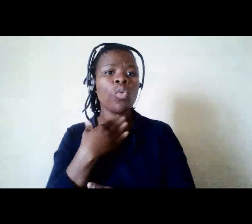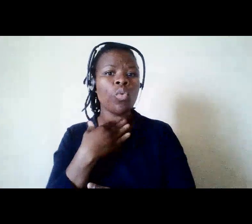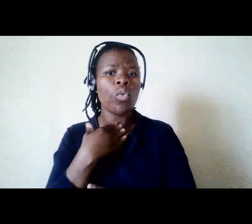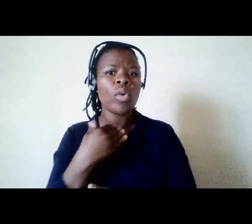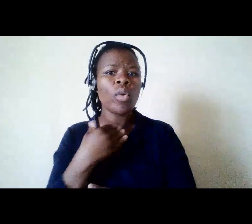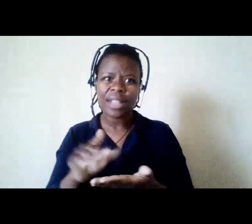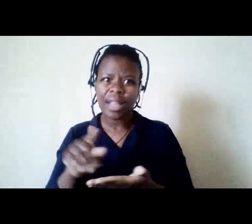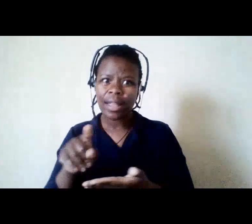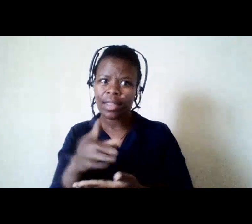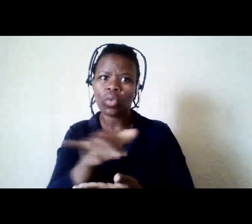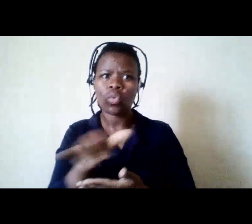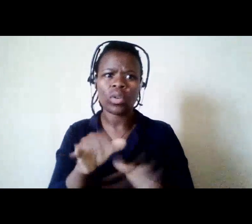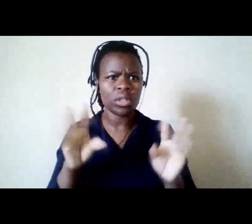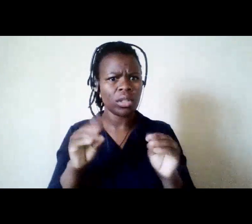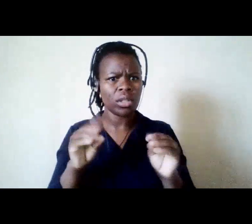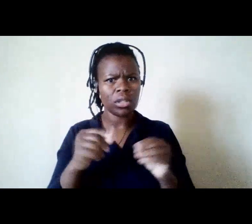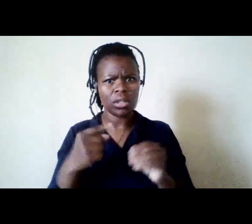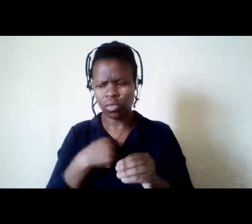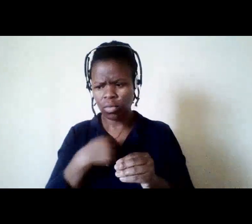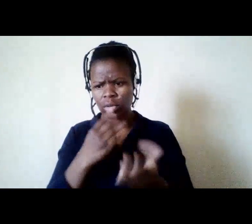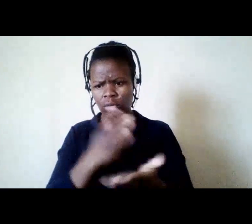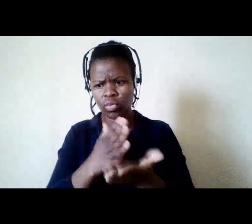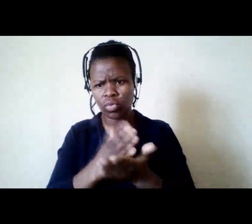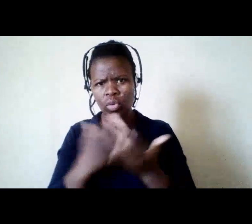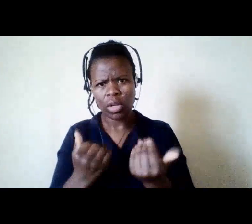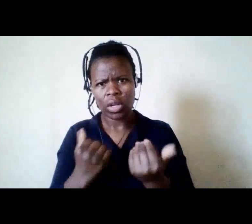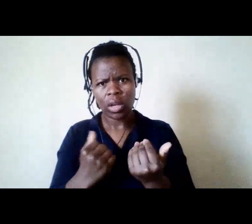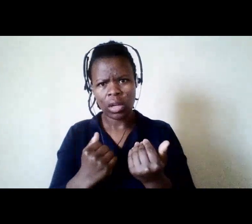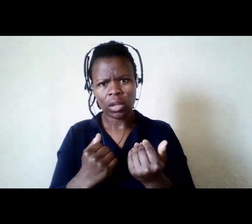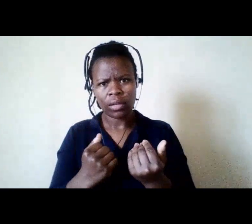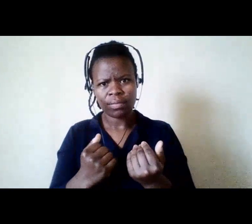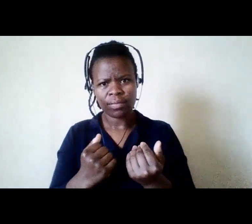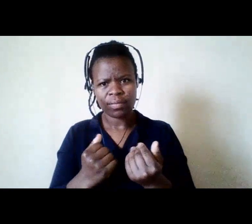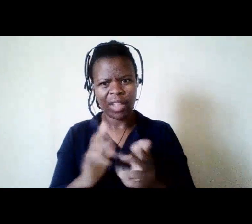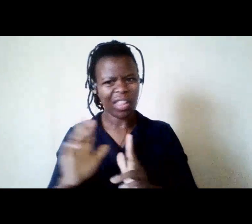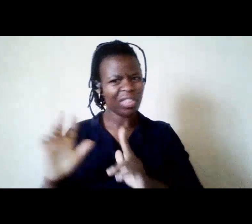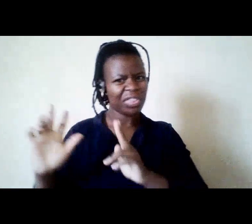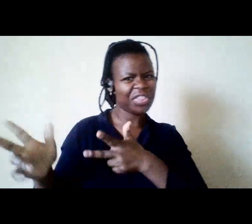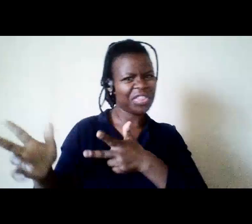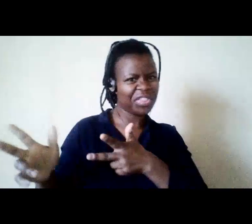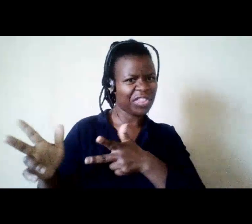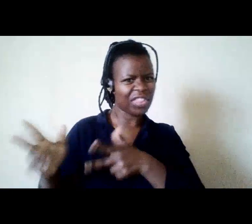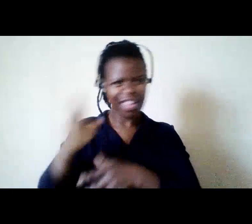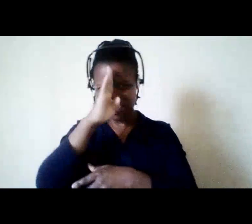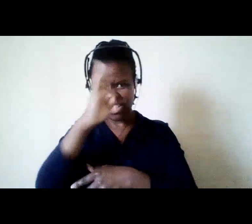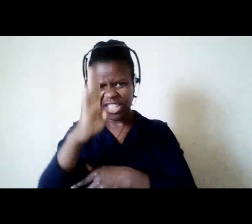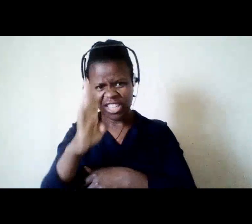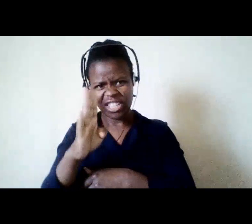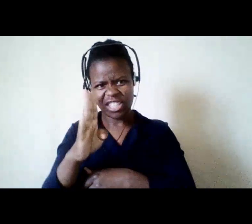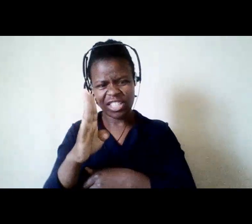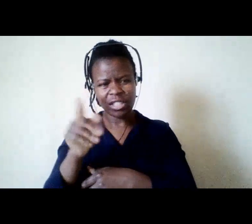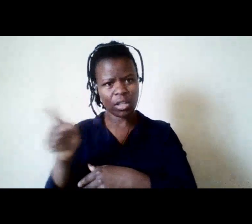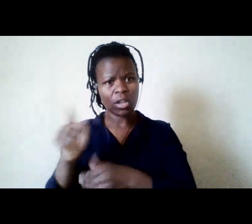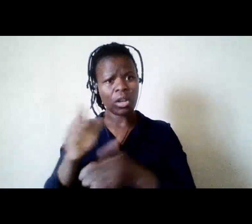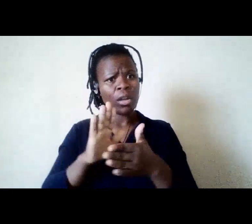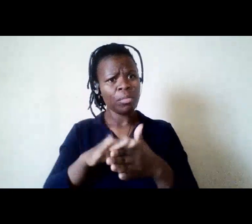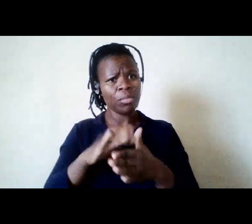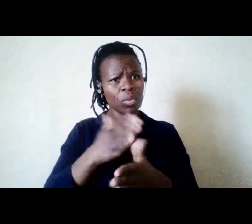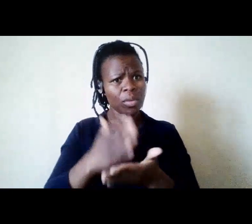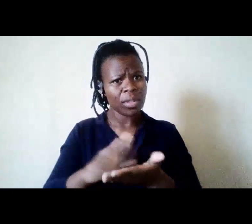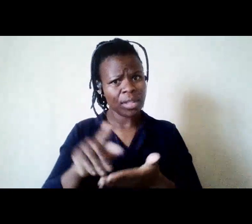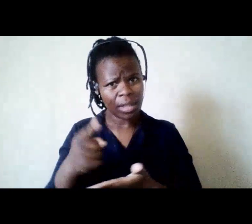out for me. Just to let you know, I'm no longer with the church, but that is something that really stood out for me. And for